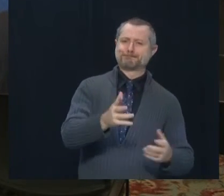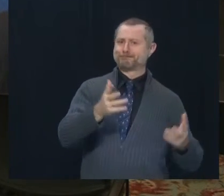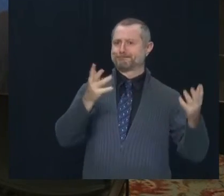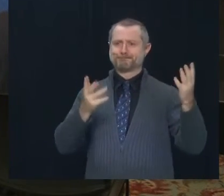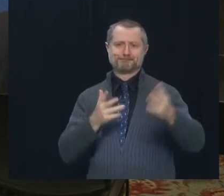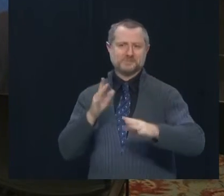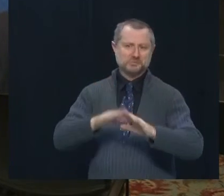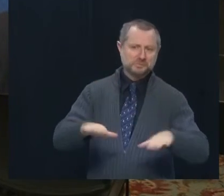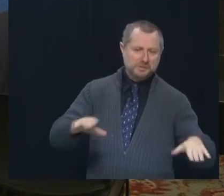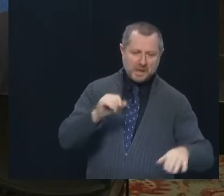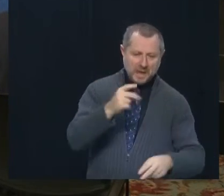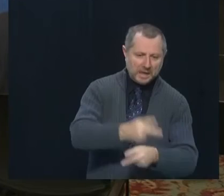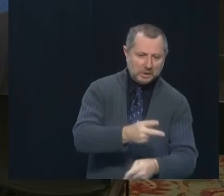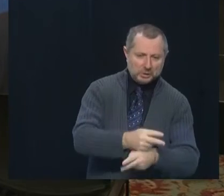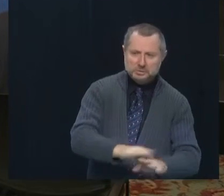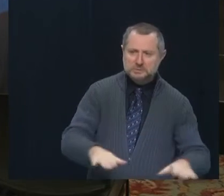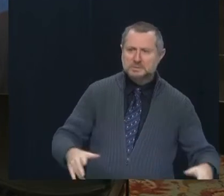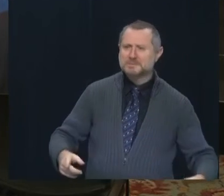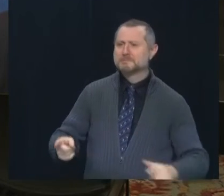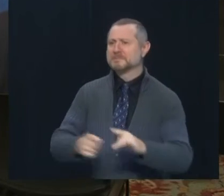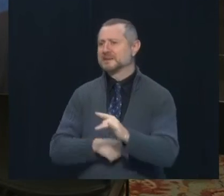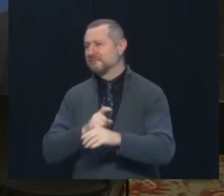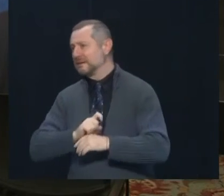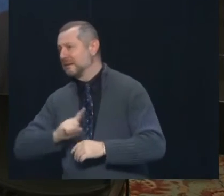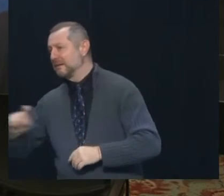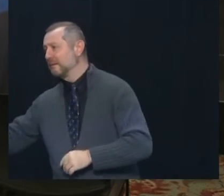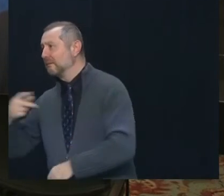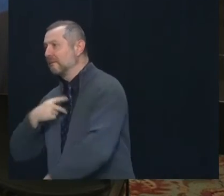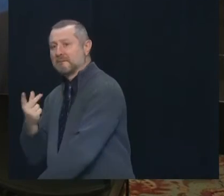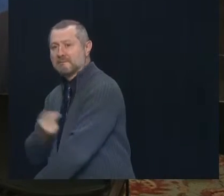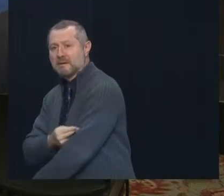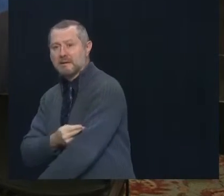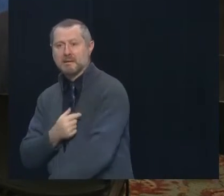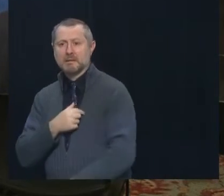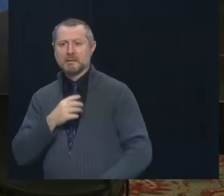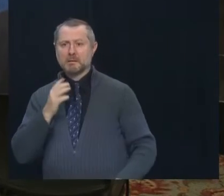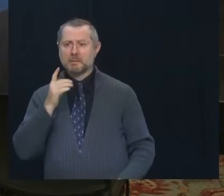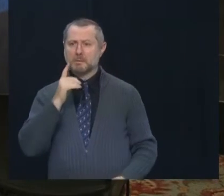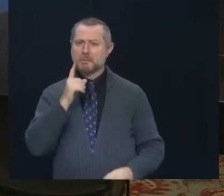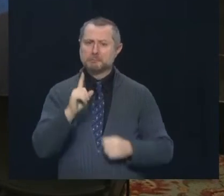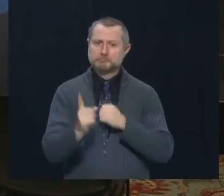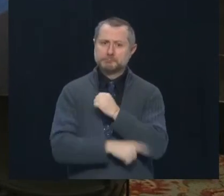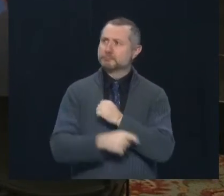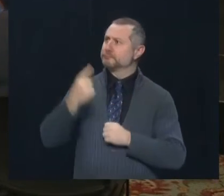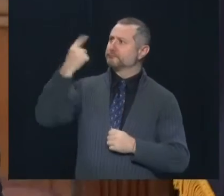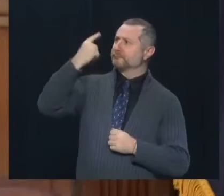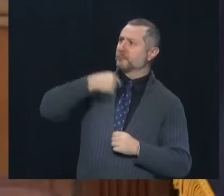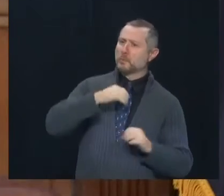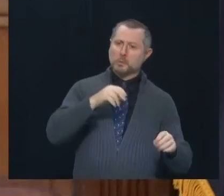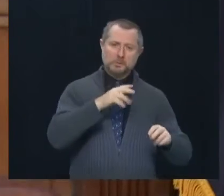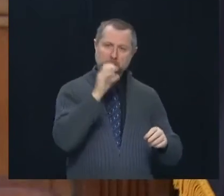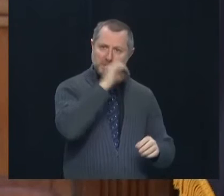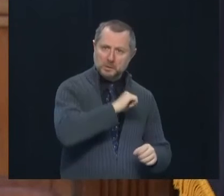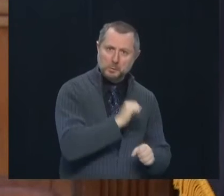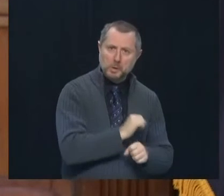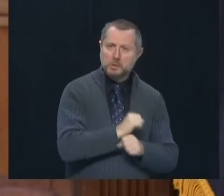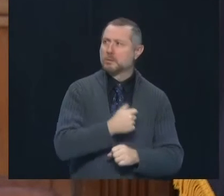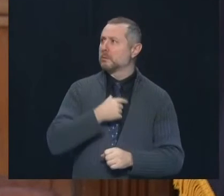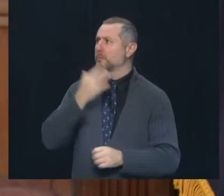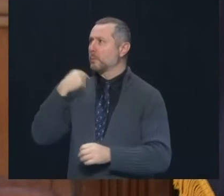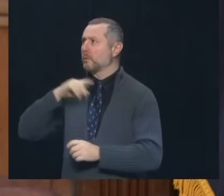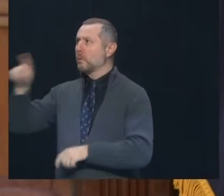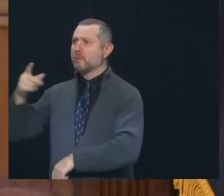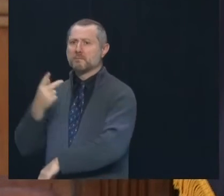still go and get a vaccine, either they don't get penalized for missing work or for missing hours of work, things like that? On the